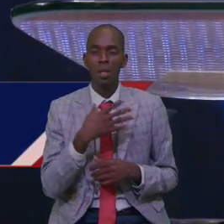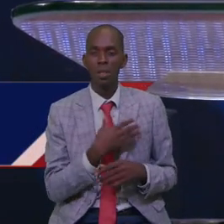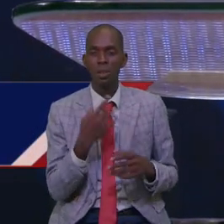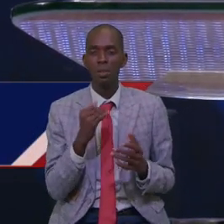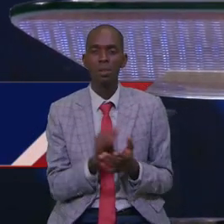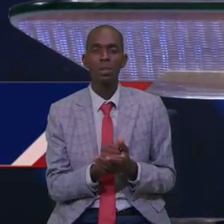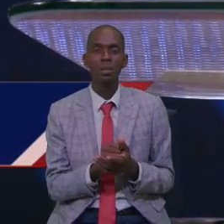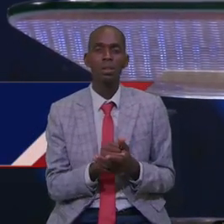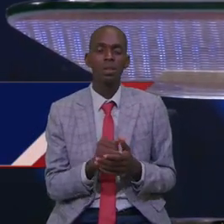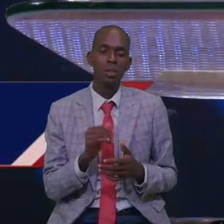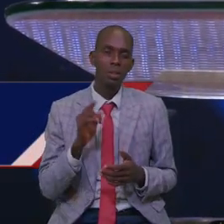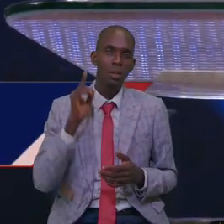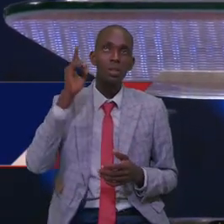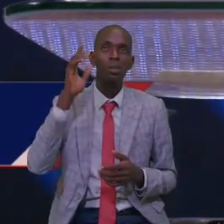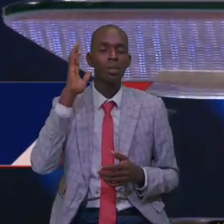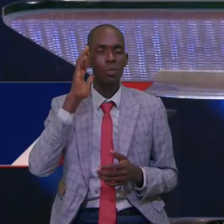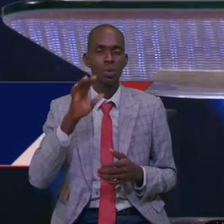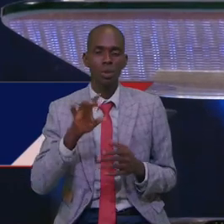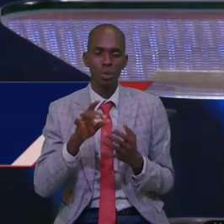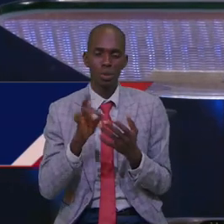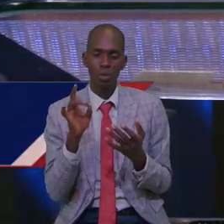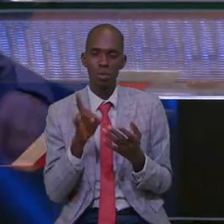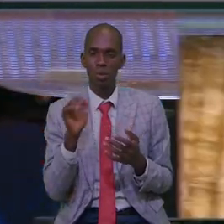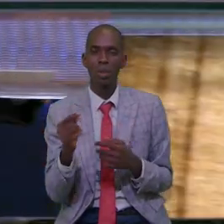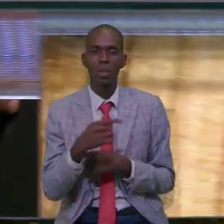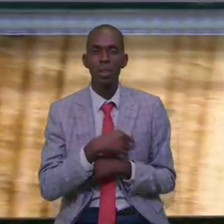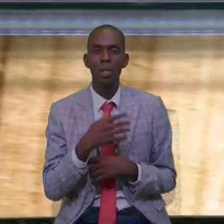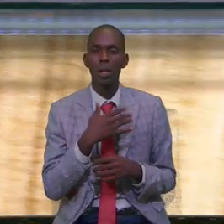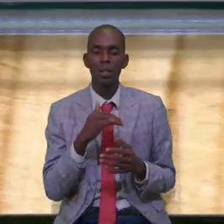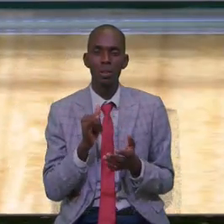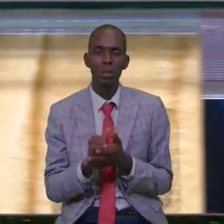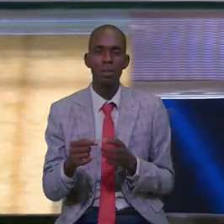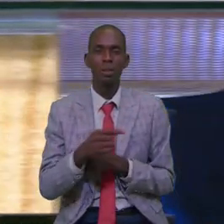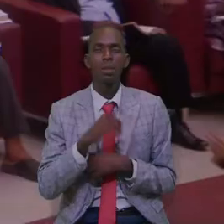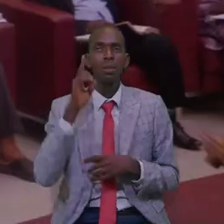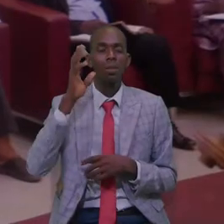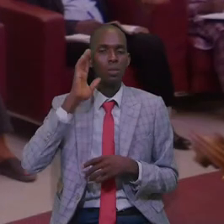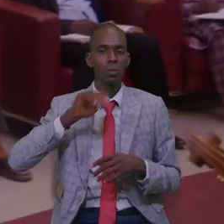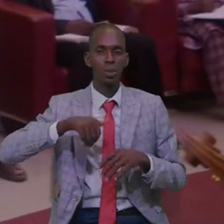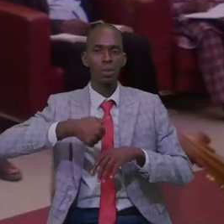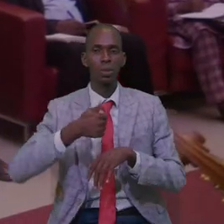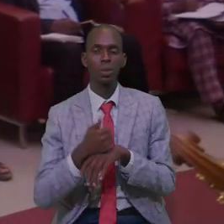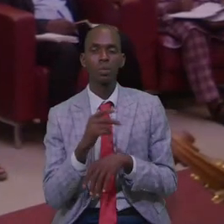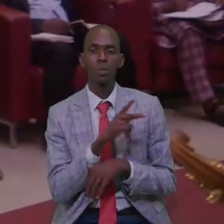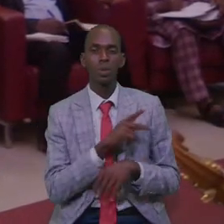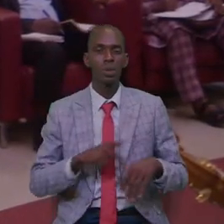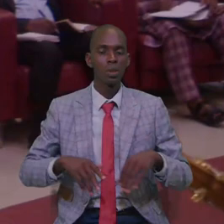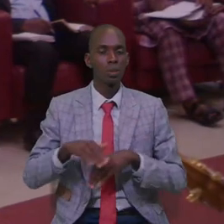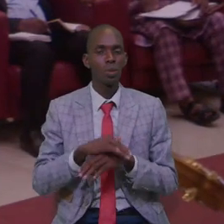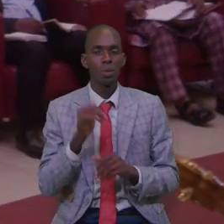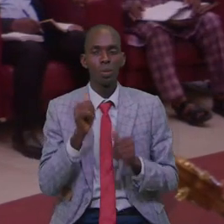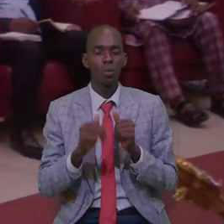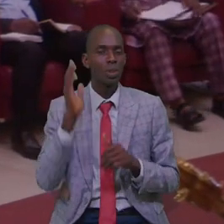he's going to choose a day, and that day it will set up a kingdom which shall never